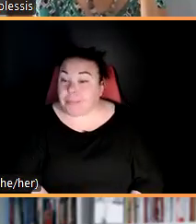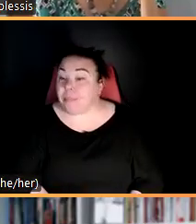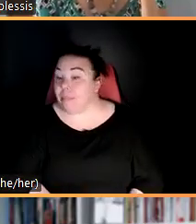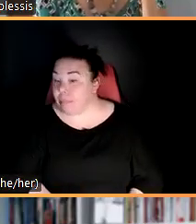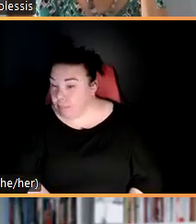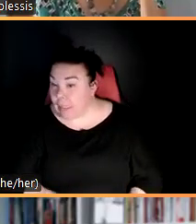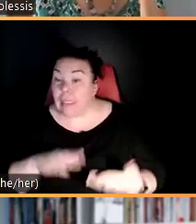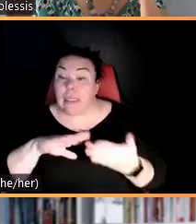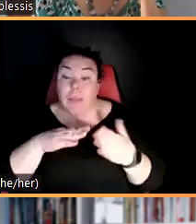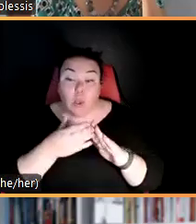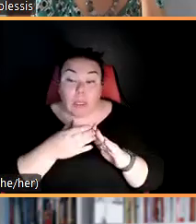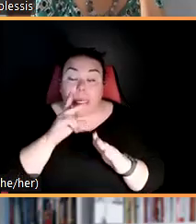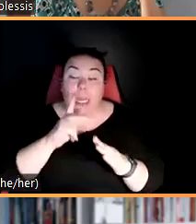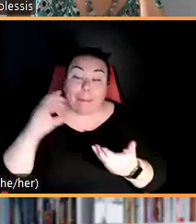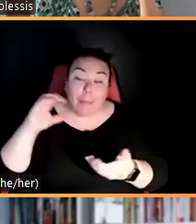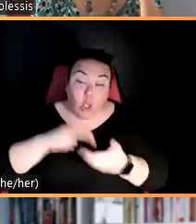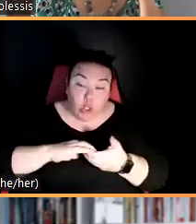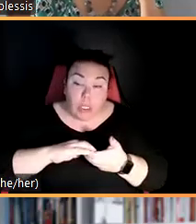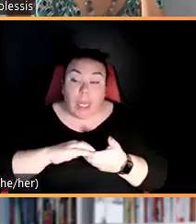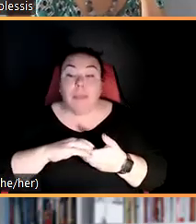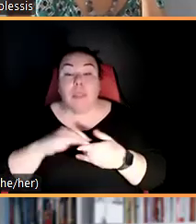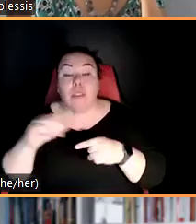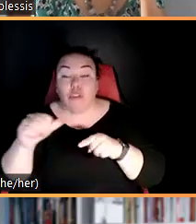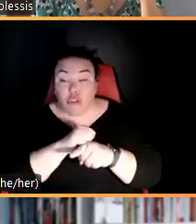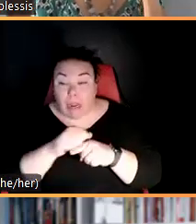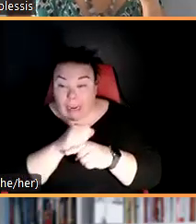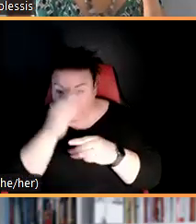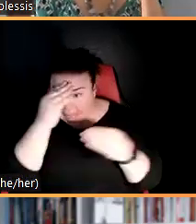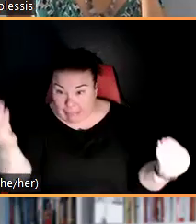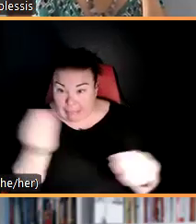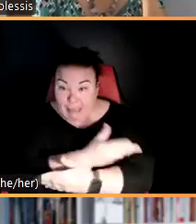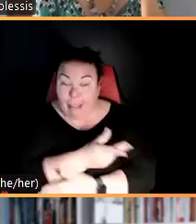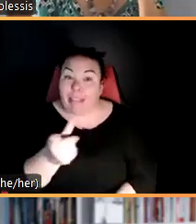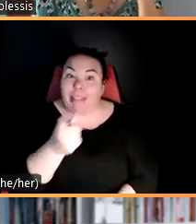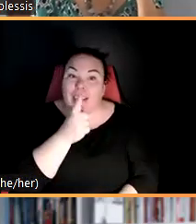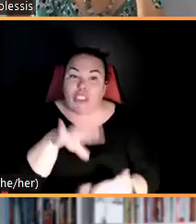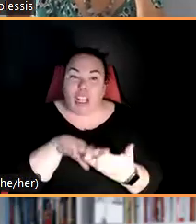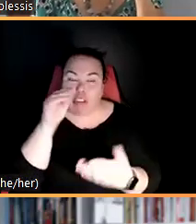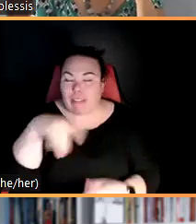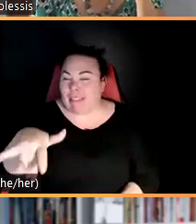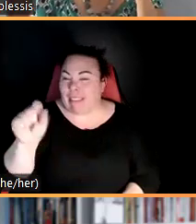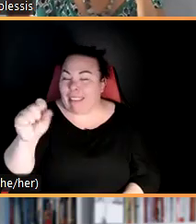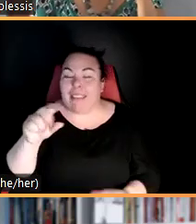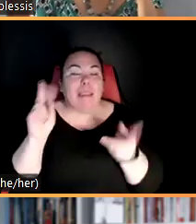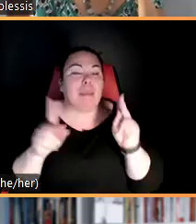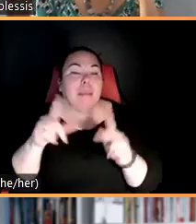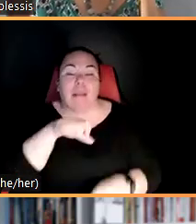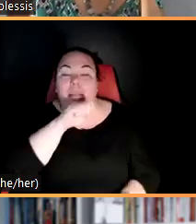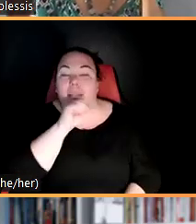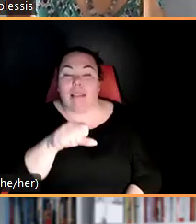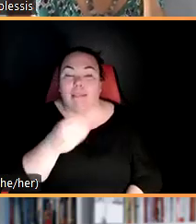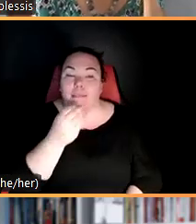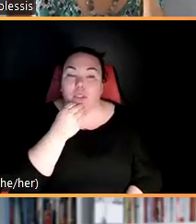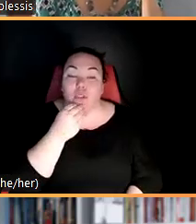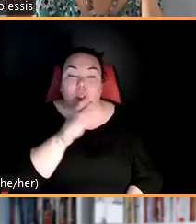and learns. People love a lunch and learn. Food. Rebecca's going to talk a little bit later, one of our guests, about her Healthcare is About